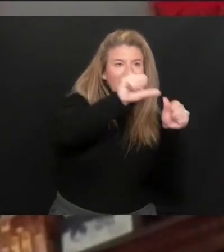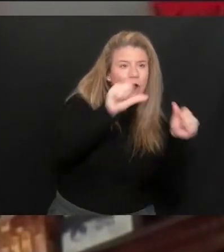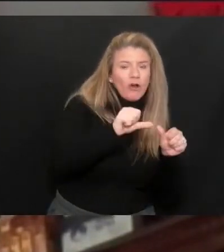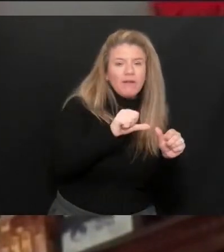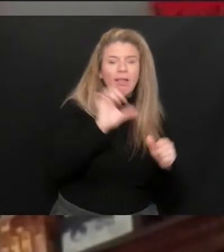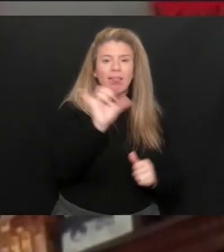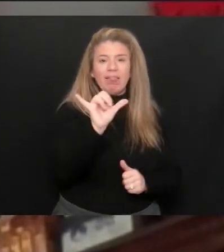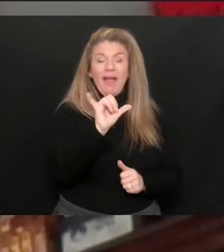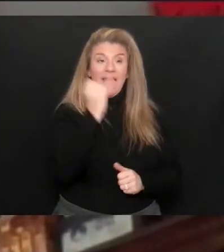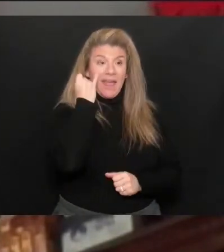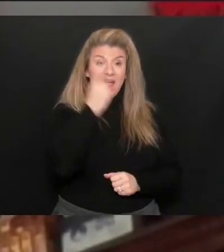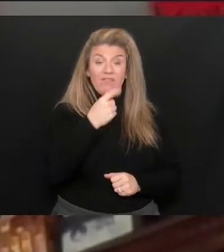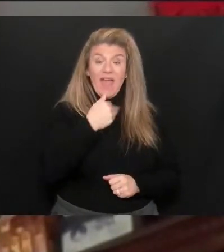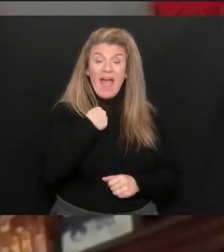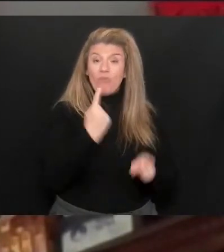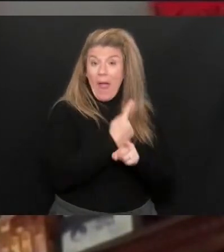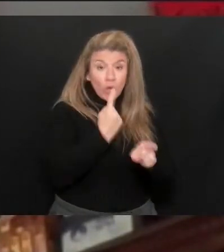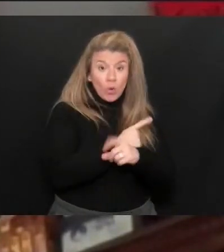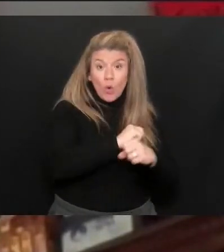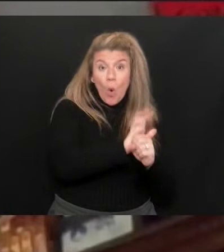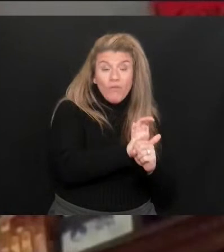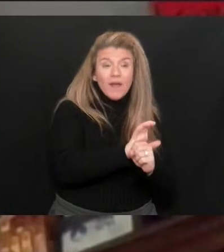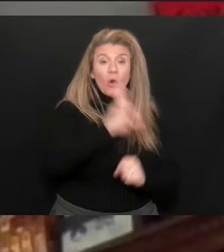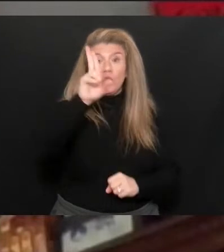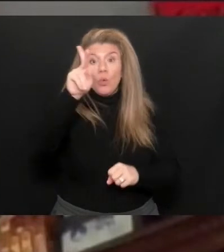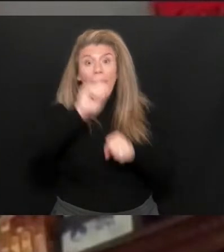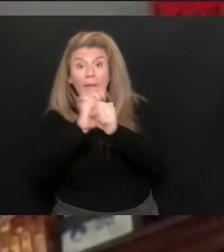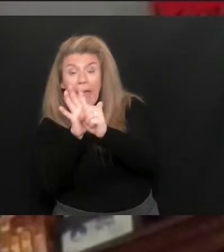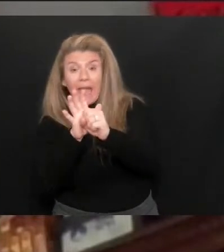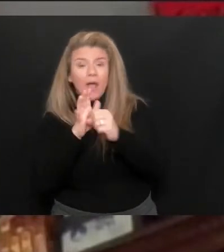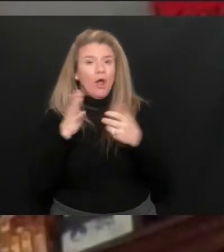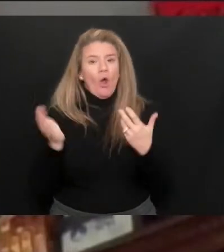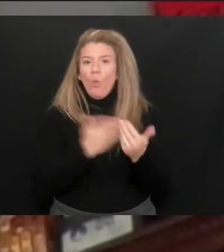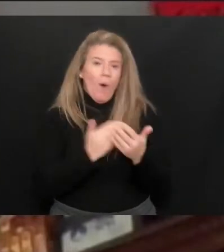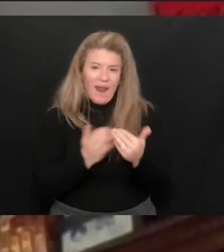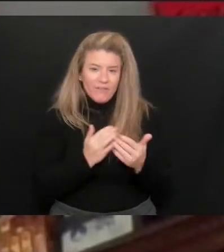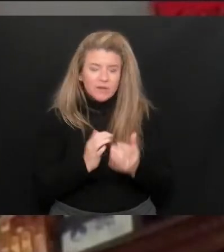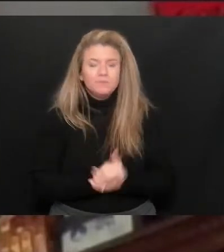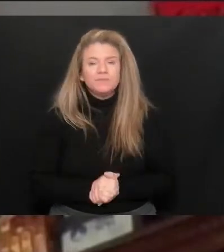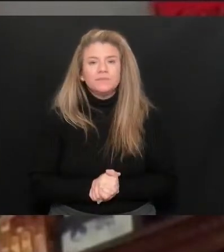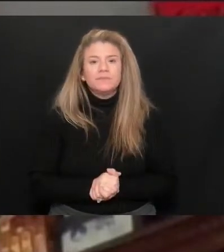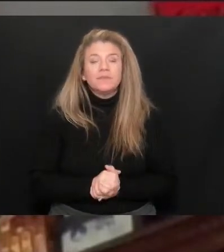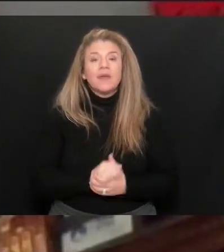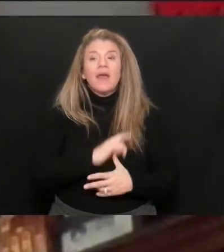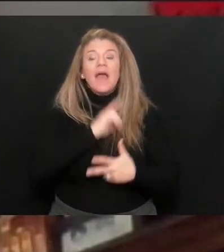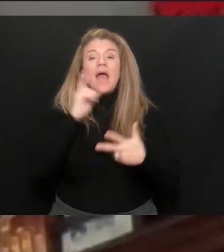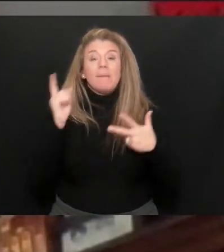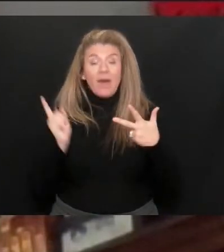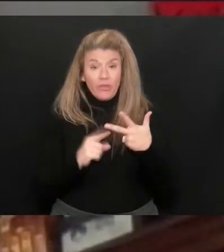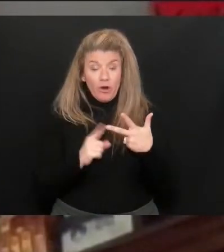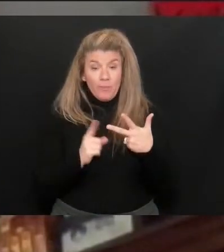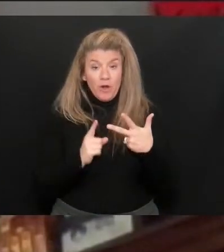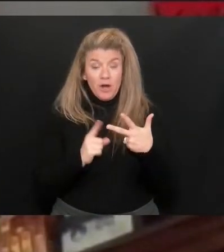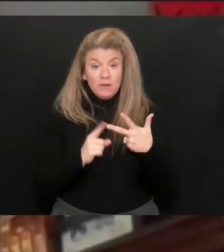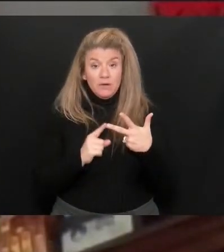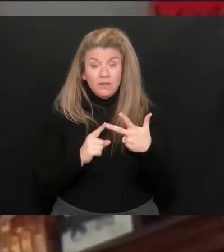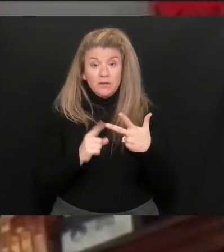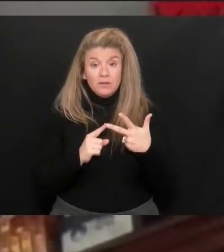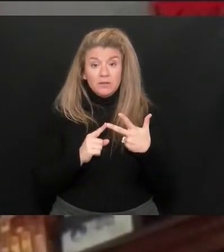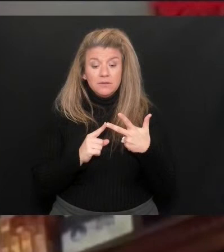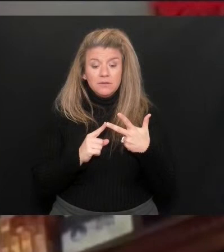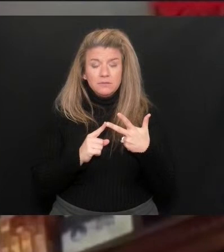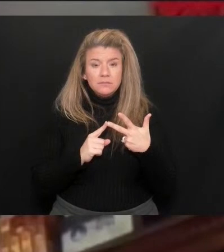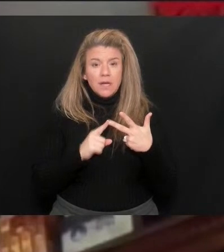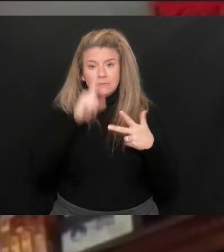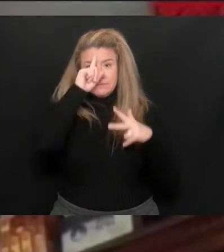it's the regular COVID or one of the UK or whatever. And the third part is, I'm going to go blank